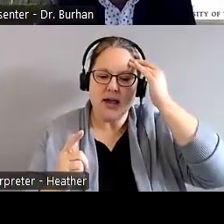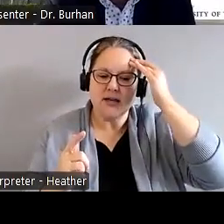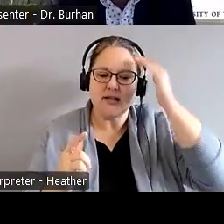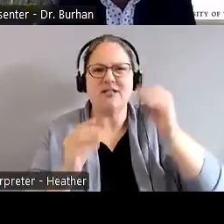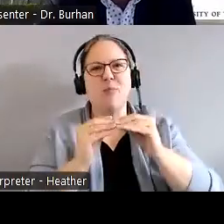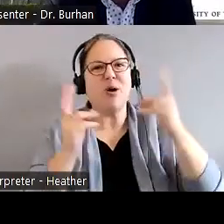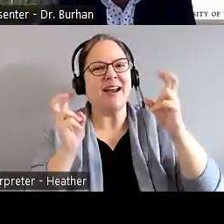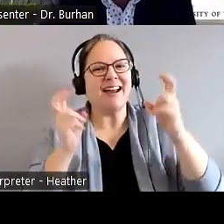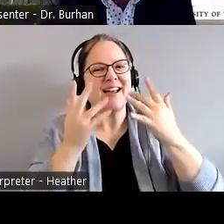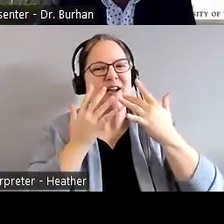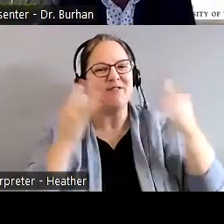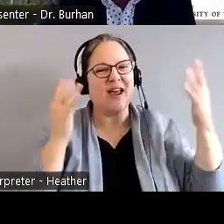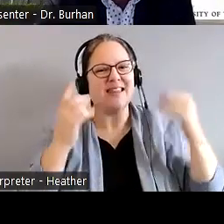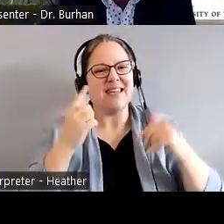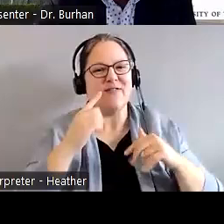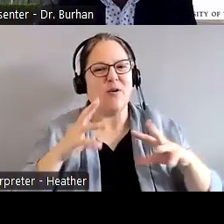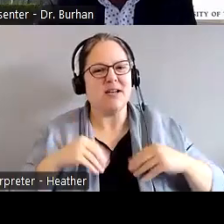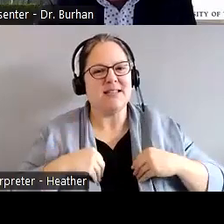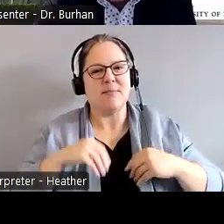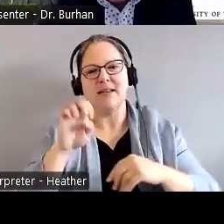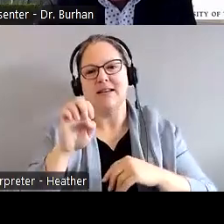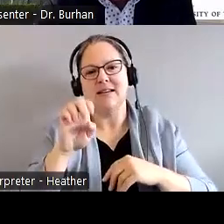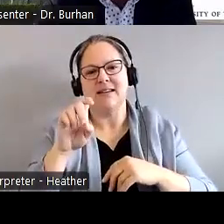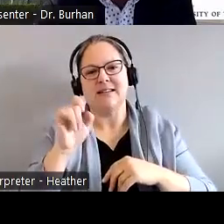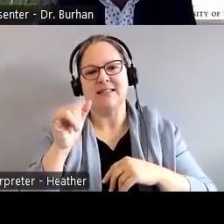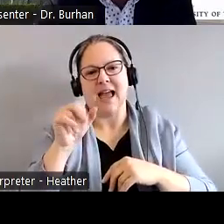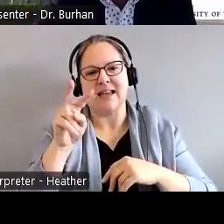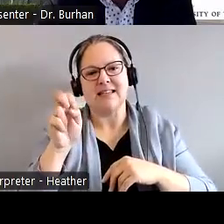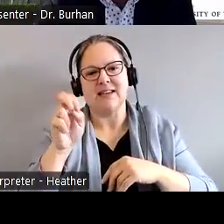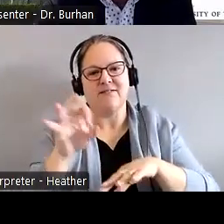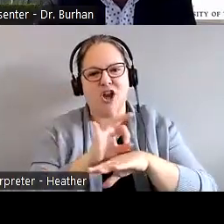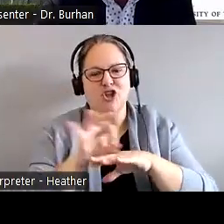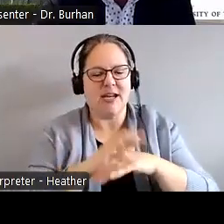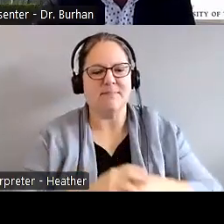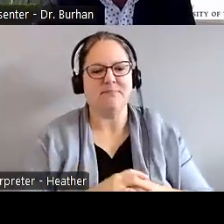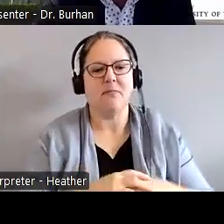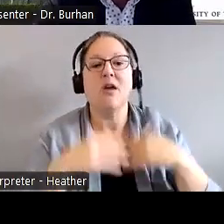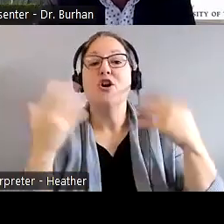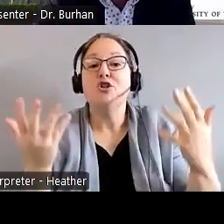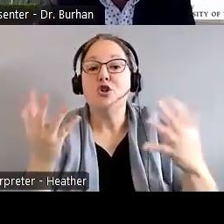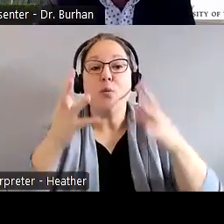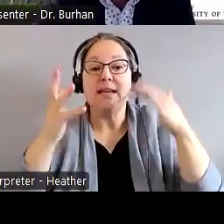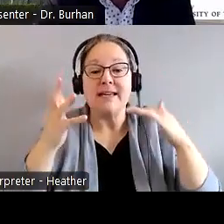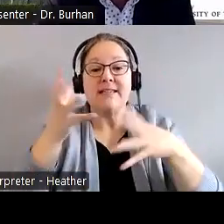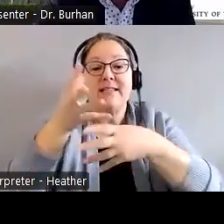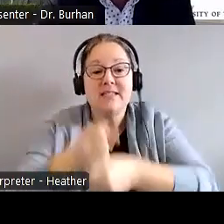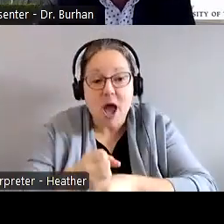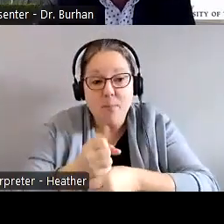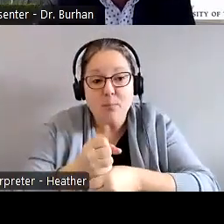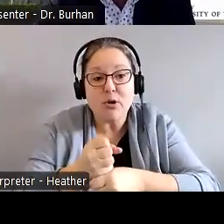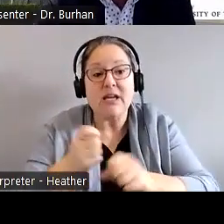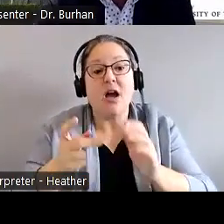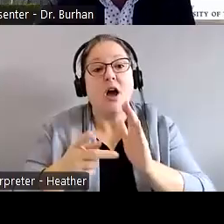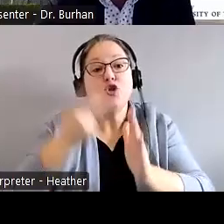friendly for executive functioning. So in summary, the dual task gait parameters can